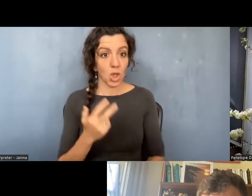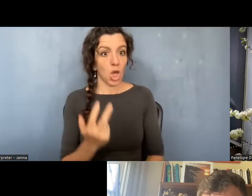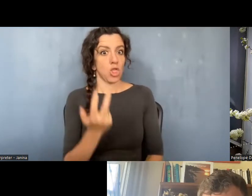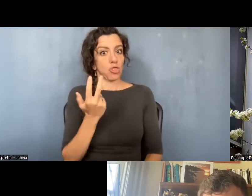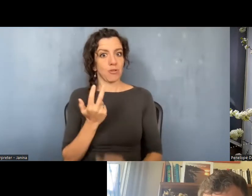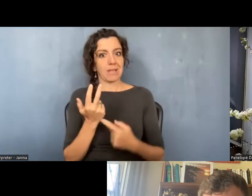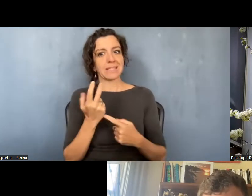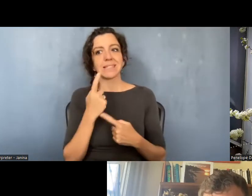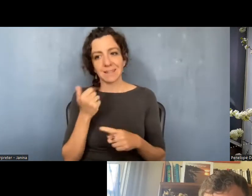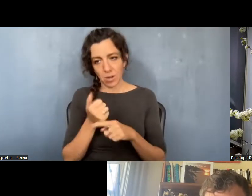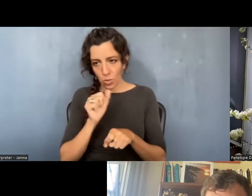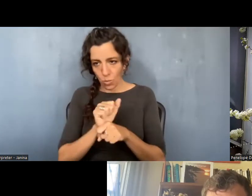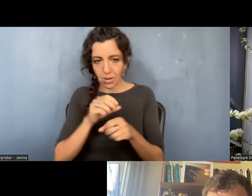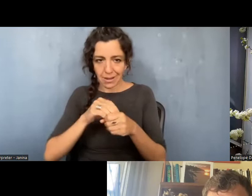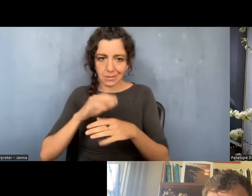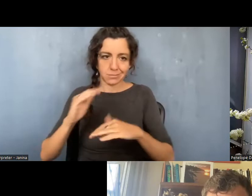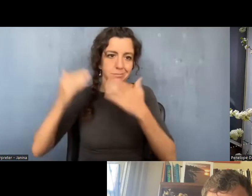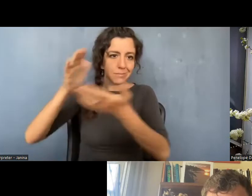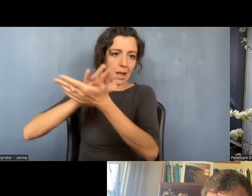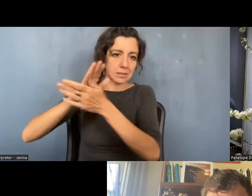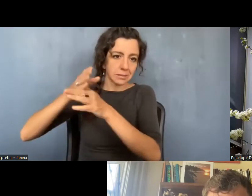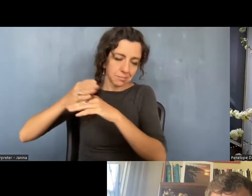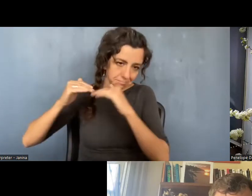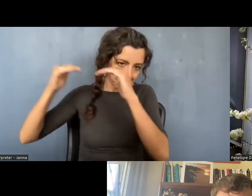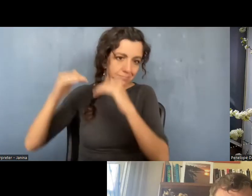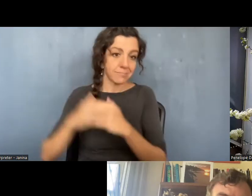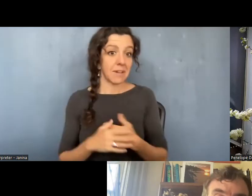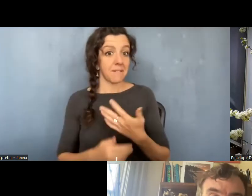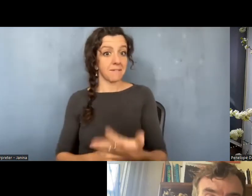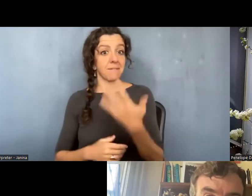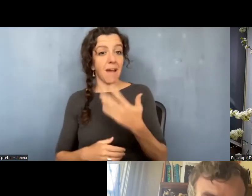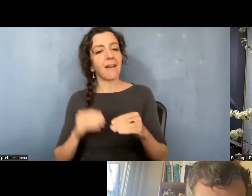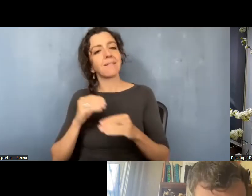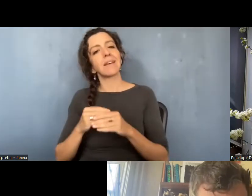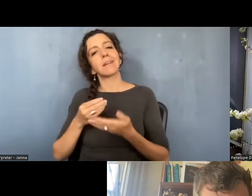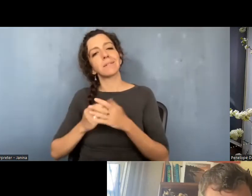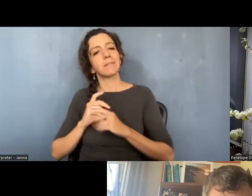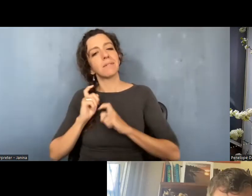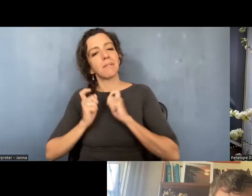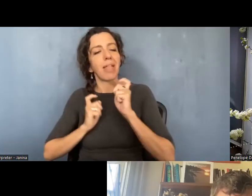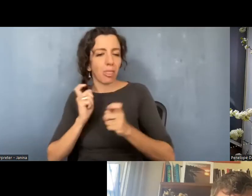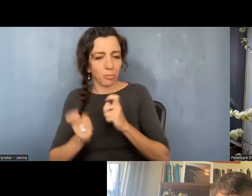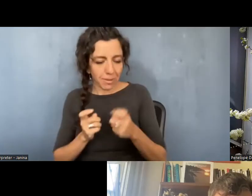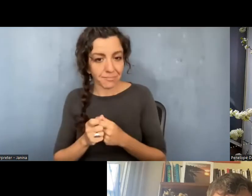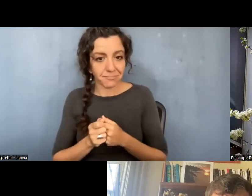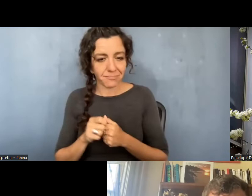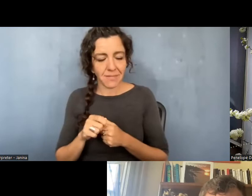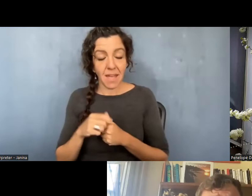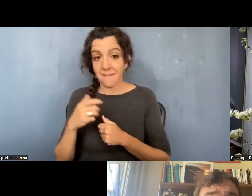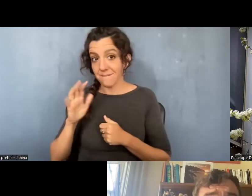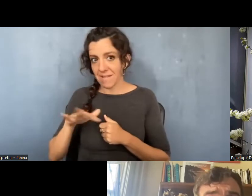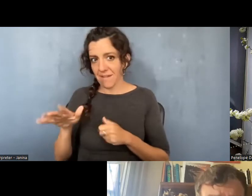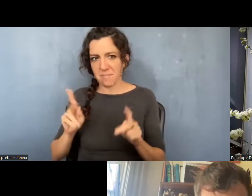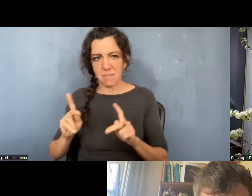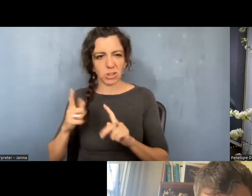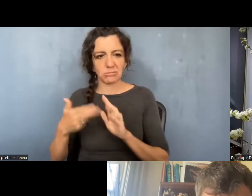in academia, 5 in philanthropy, and 55 people identified as other. So